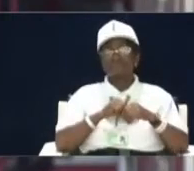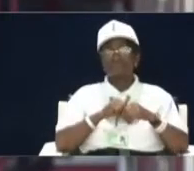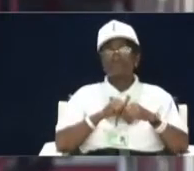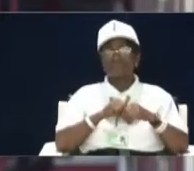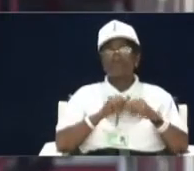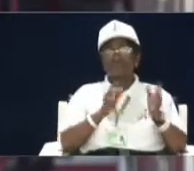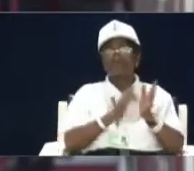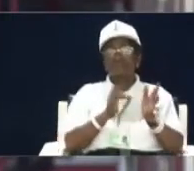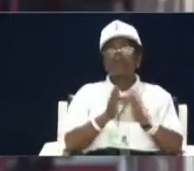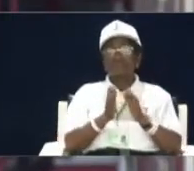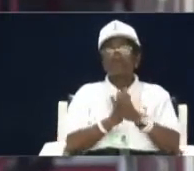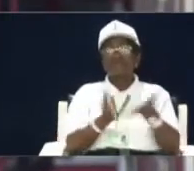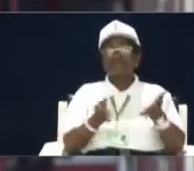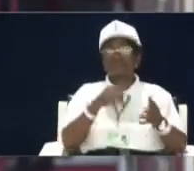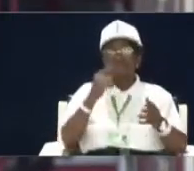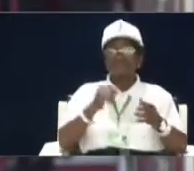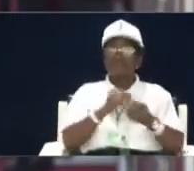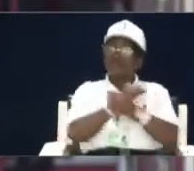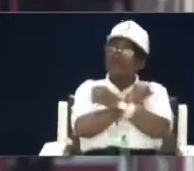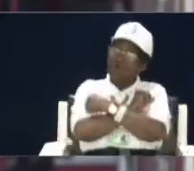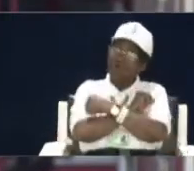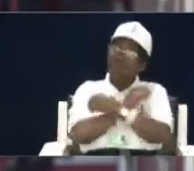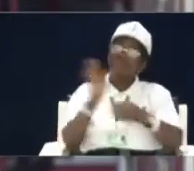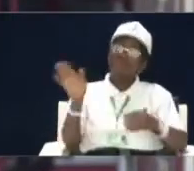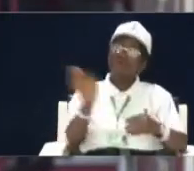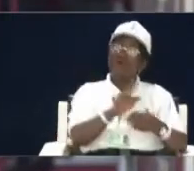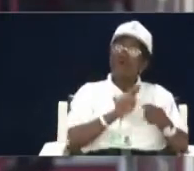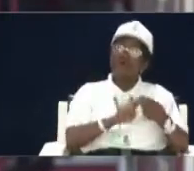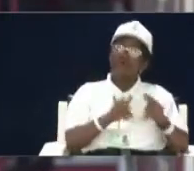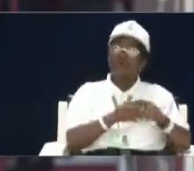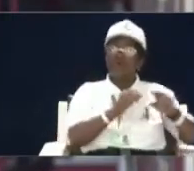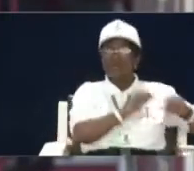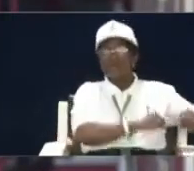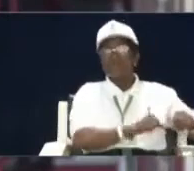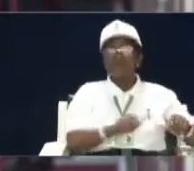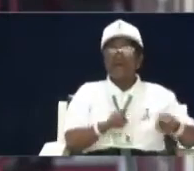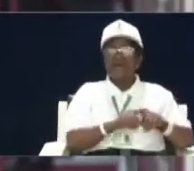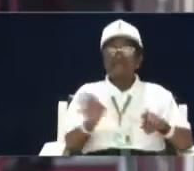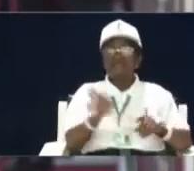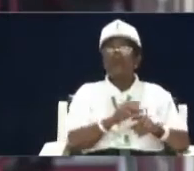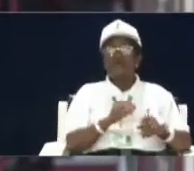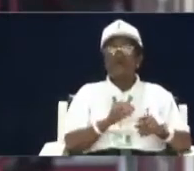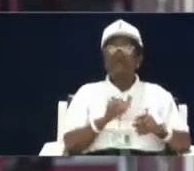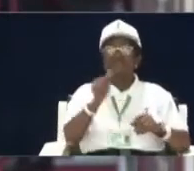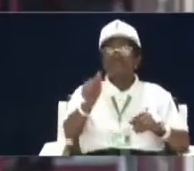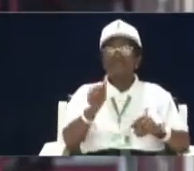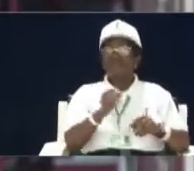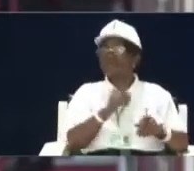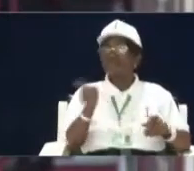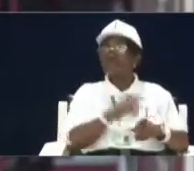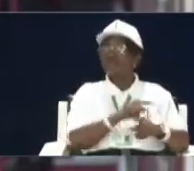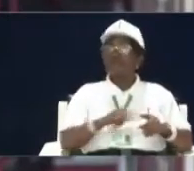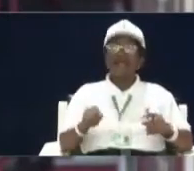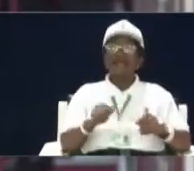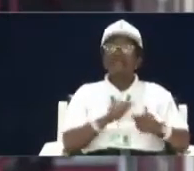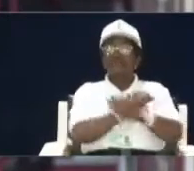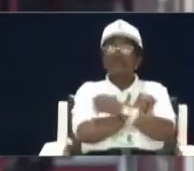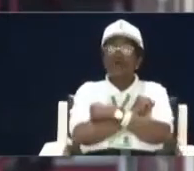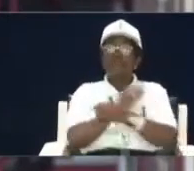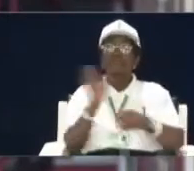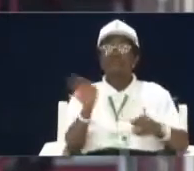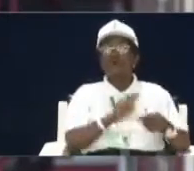Bible says you should love your neighbor like yourself. You can't love your neighbor and see them living in